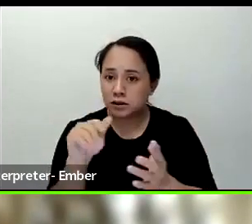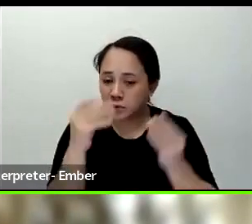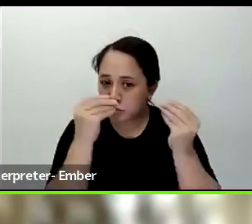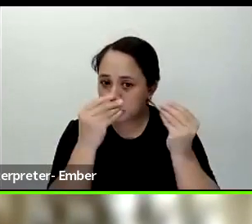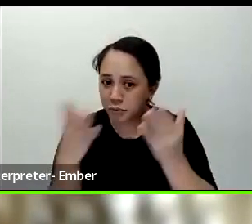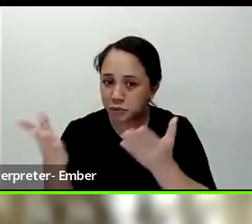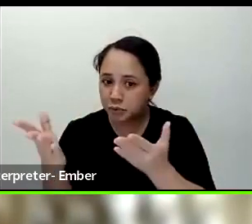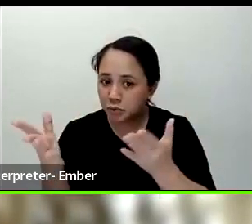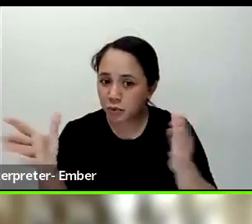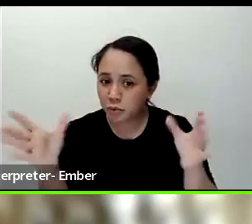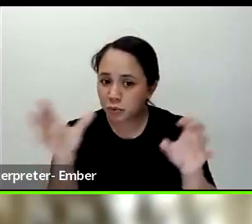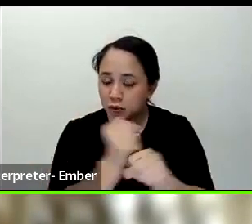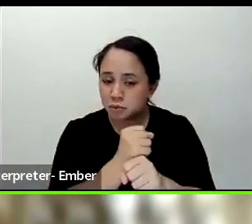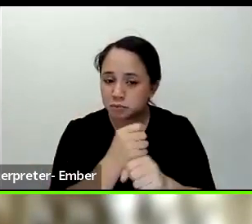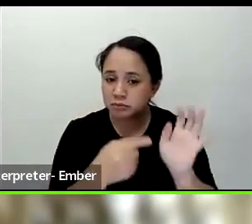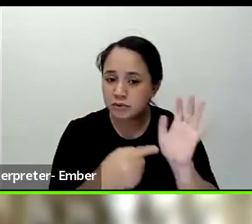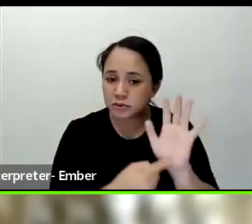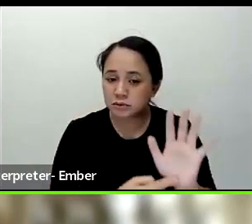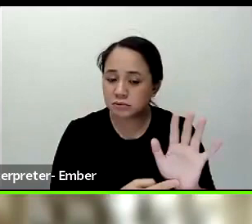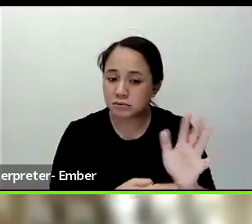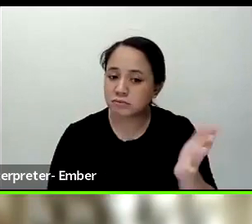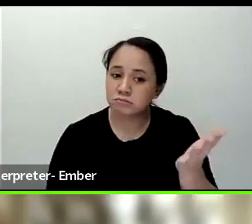or conclusions presented here?